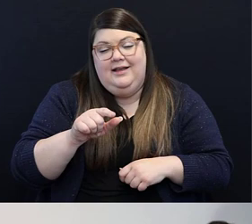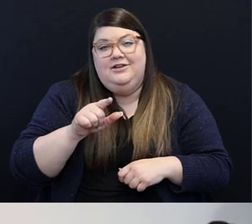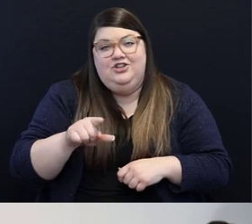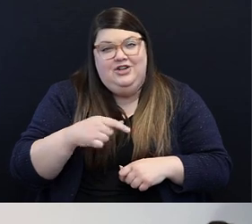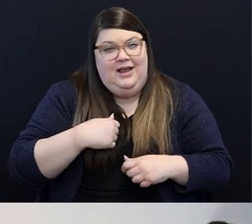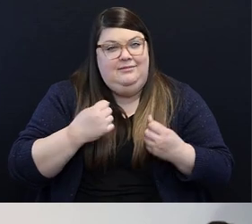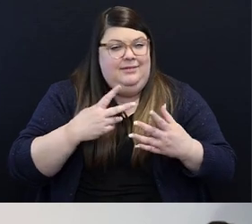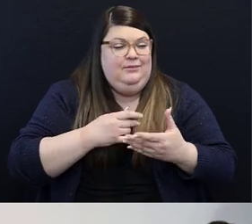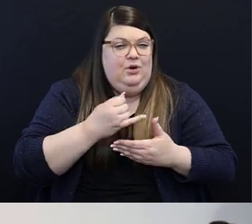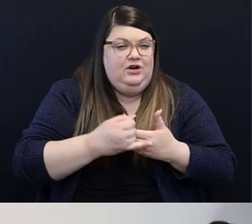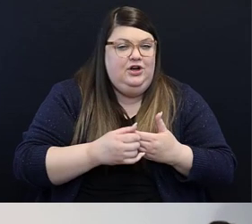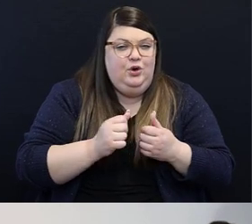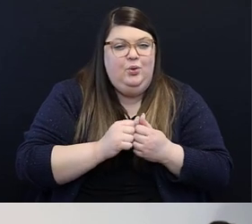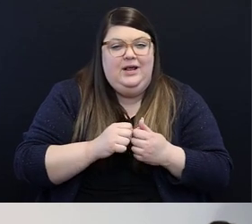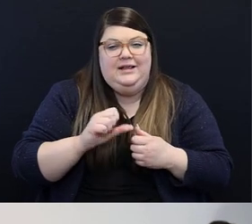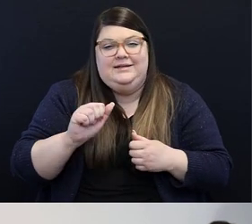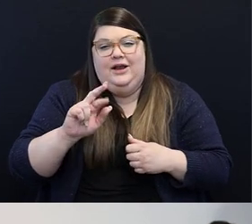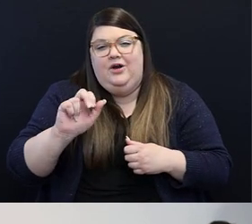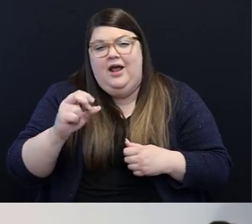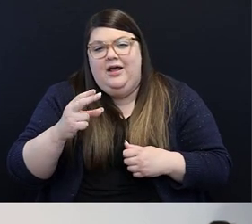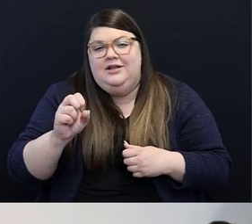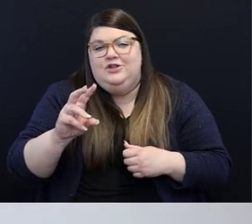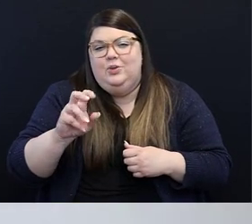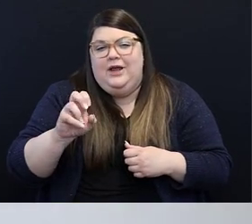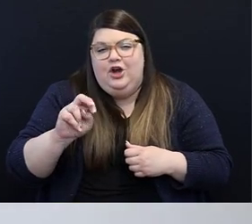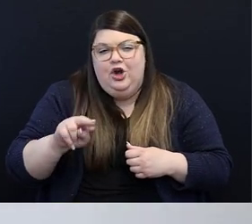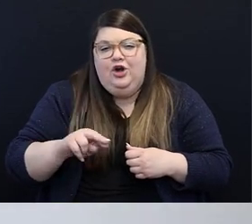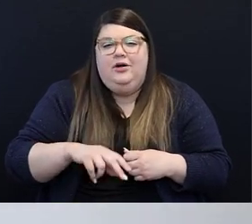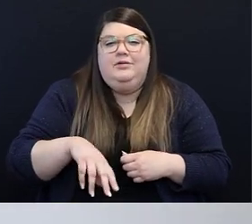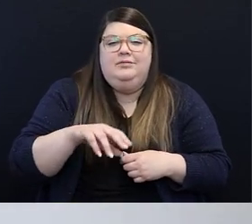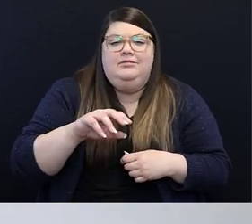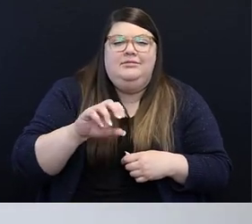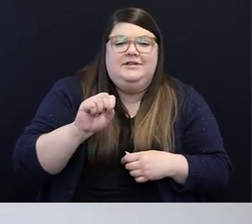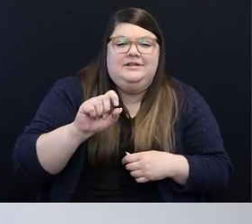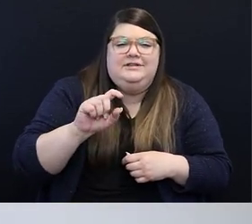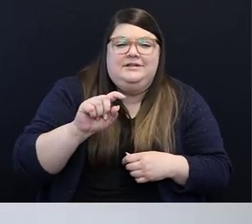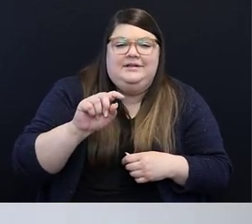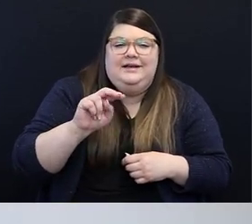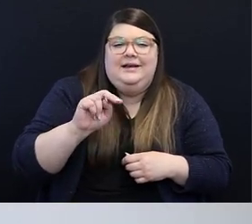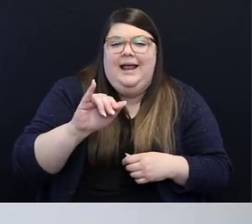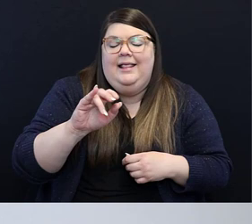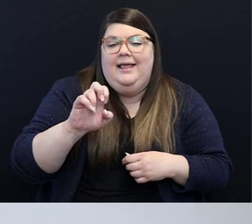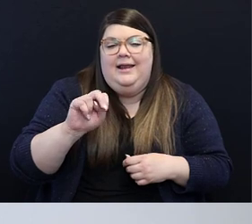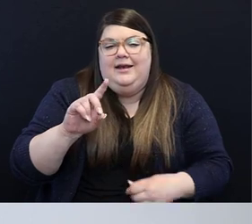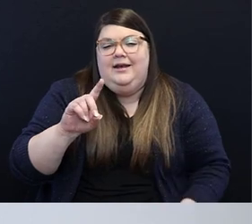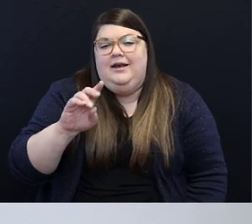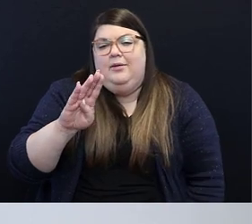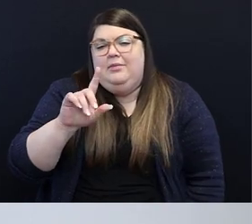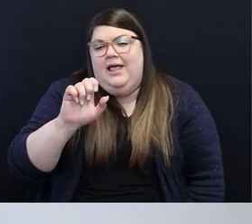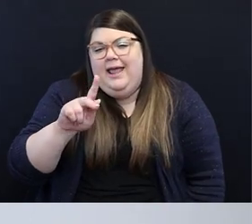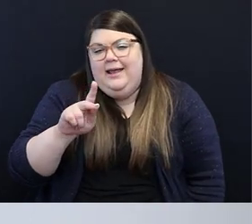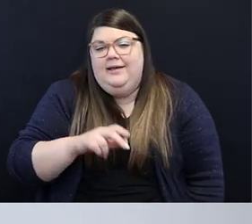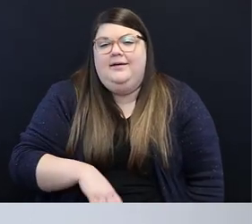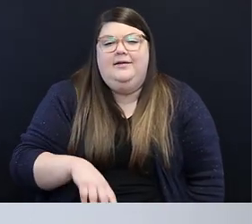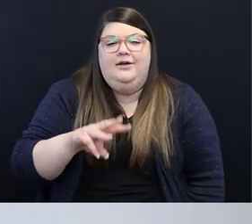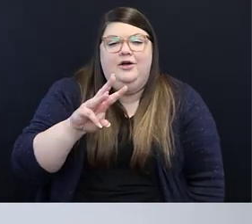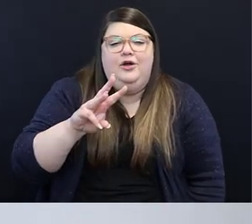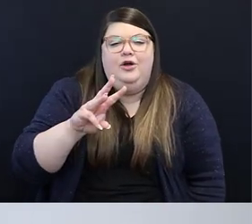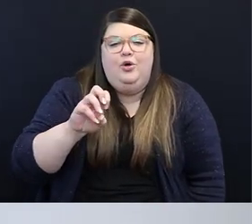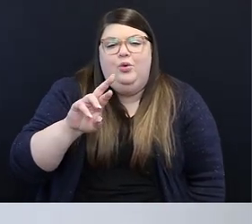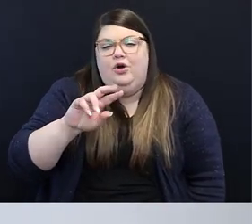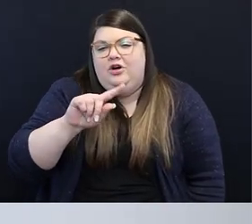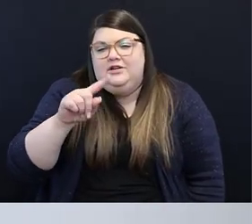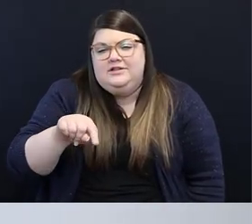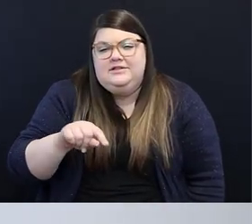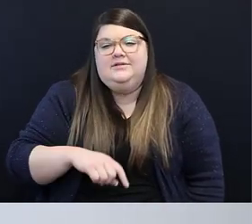projects with Sarah Swinner, Harold Mendez, Stanya Khan, Nayland Blake, B. Wirtz, Lucas Blaylock, Sarah